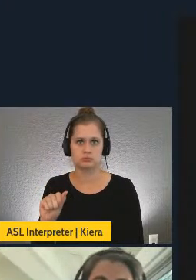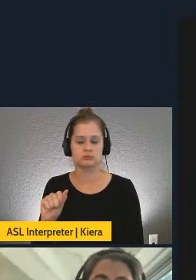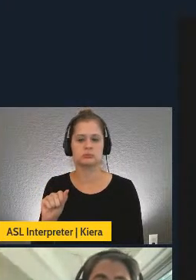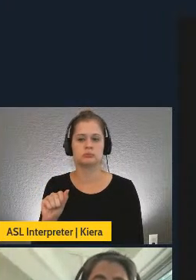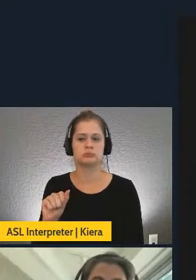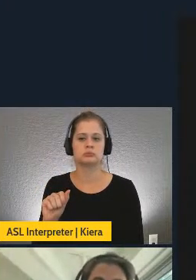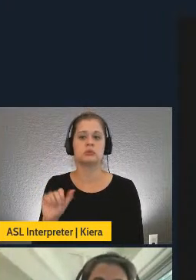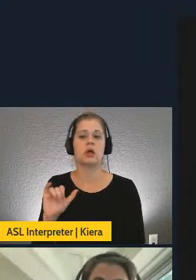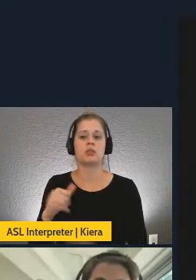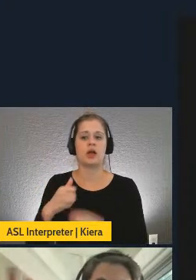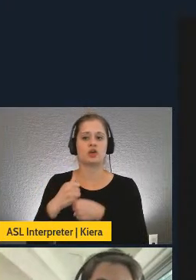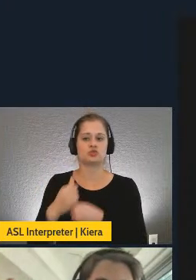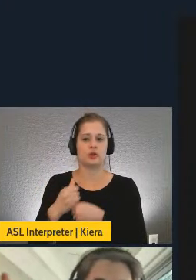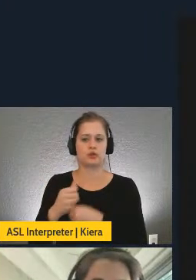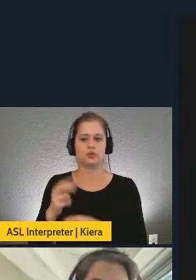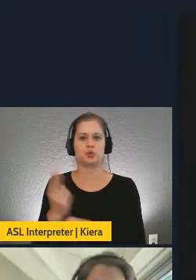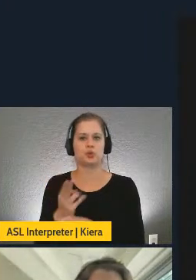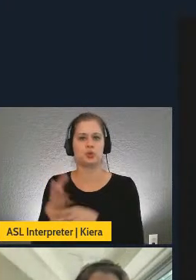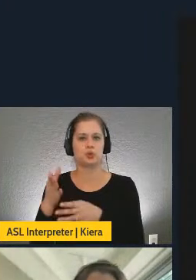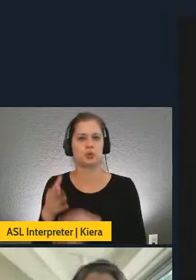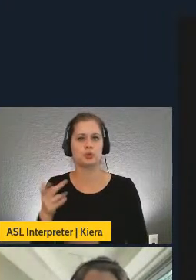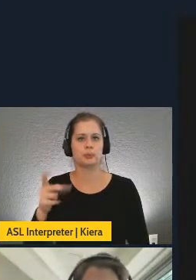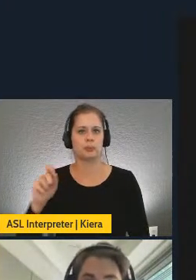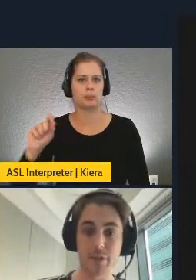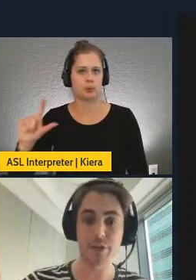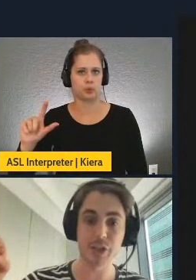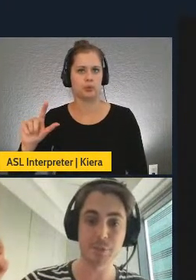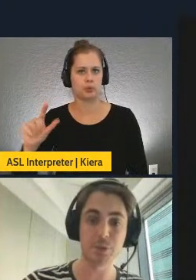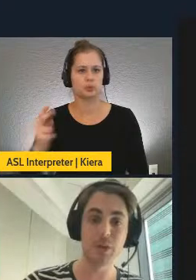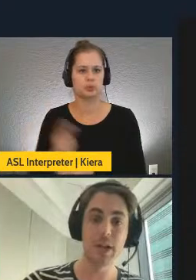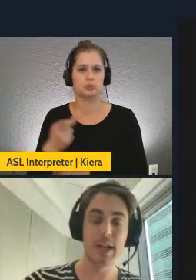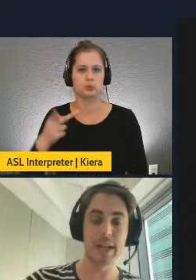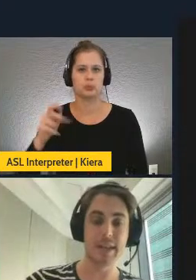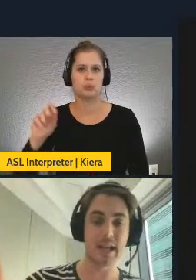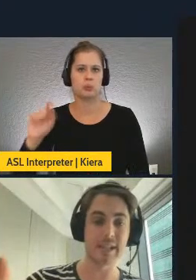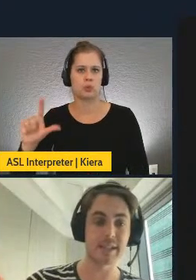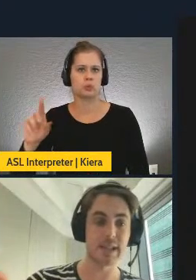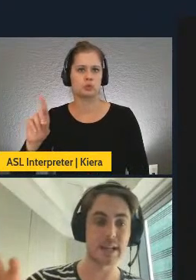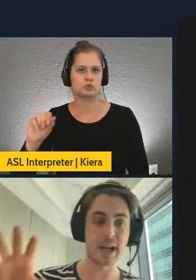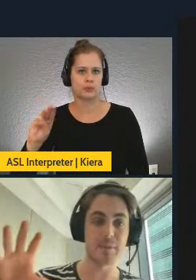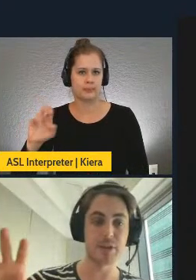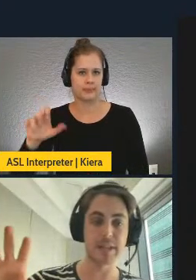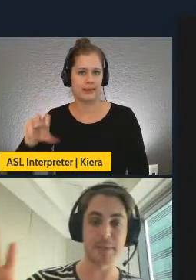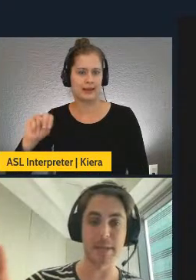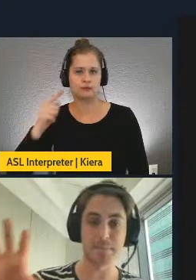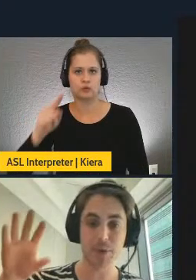user pool. It then creates a user pool domain for the hosted login for your user pool. It then has